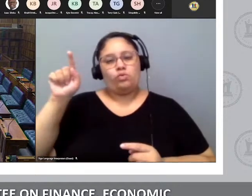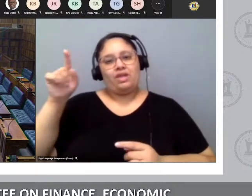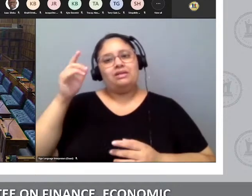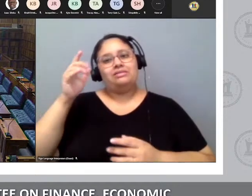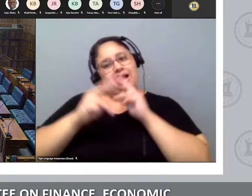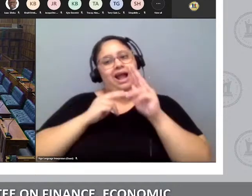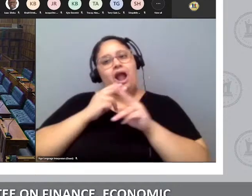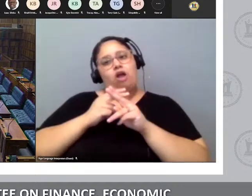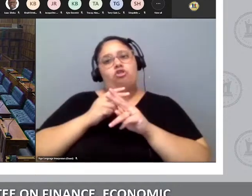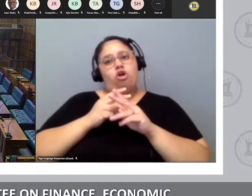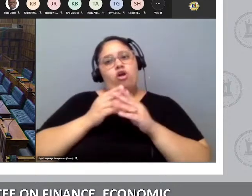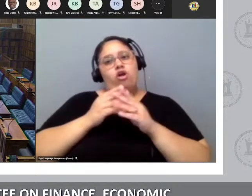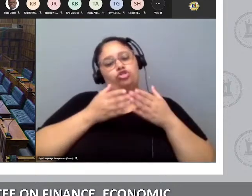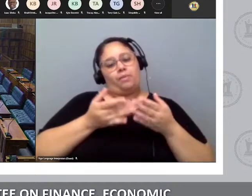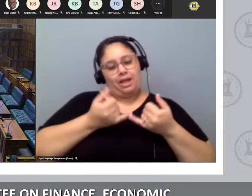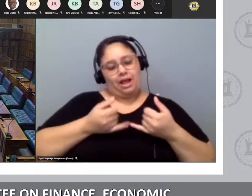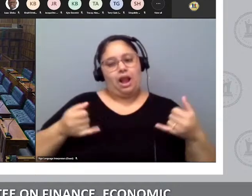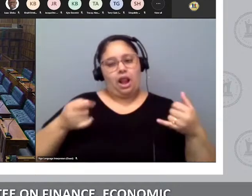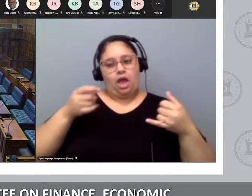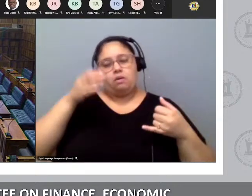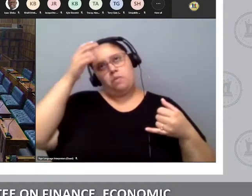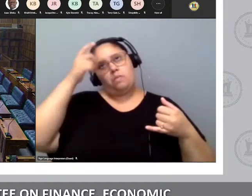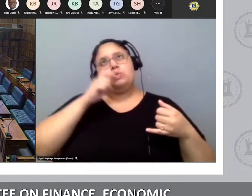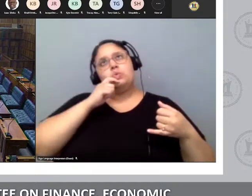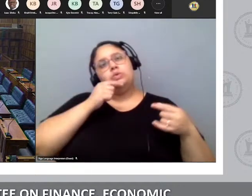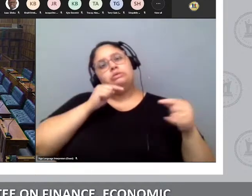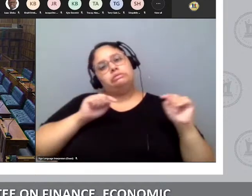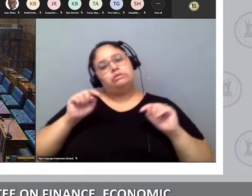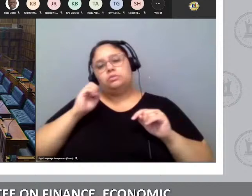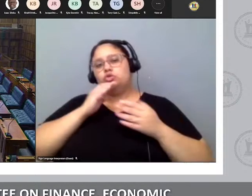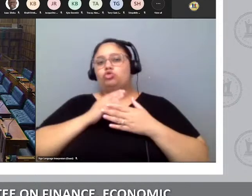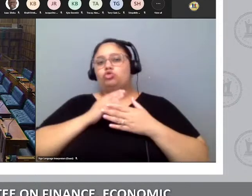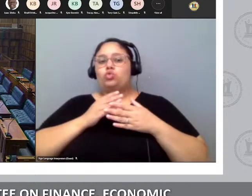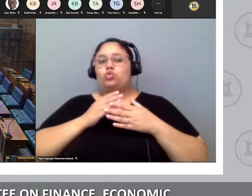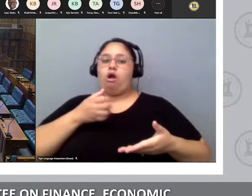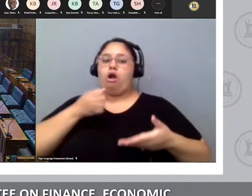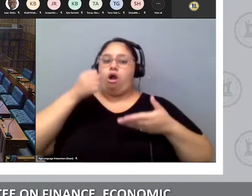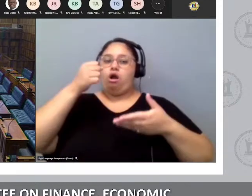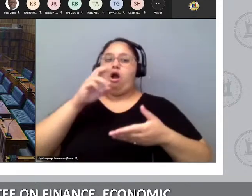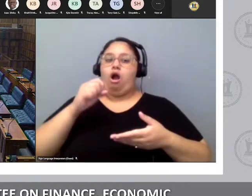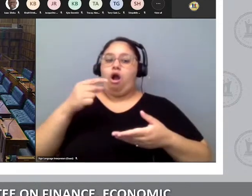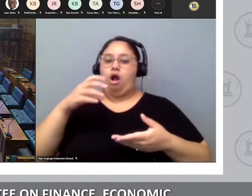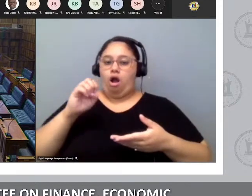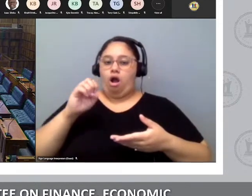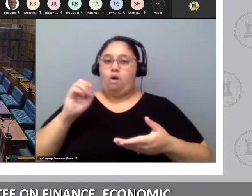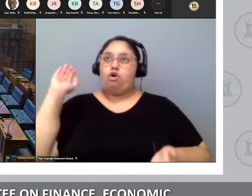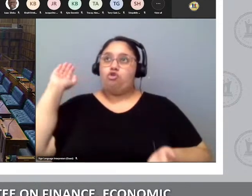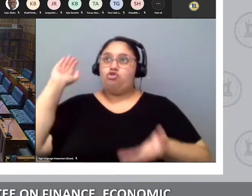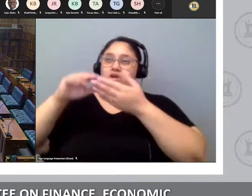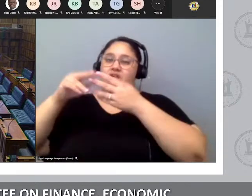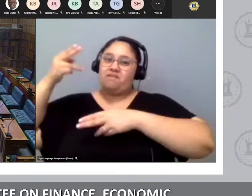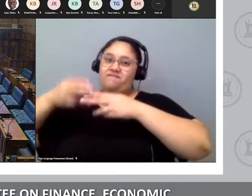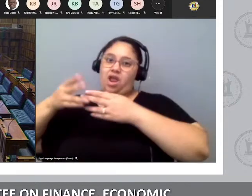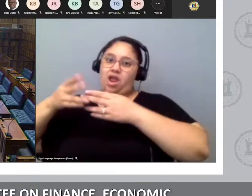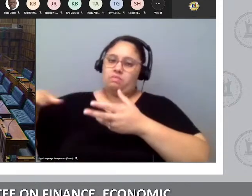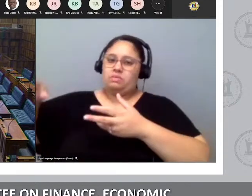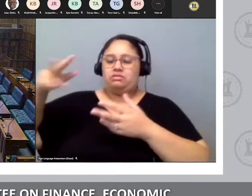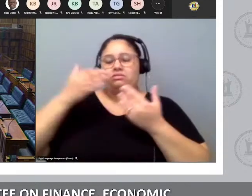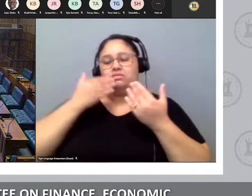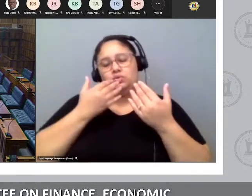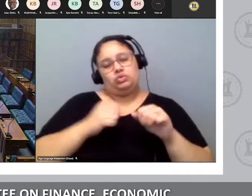intelligence that the shipping line uses to ensure that the cargo eventually lands up where it's supposed to